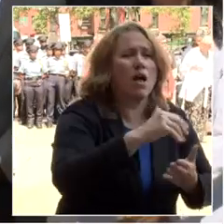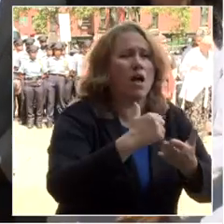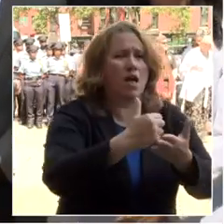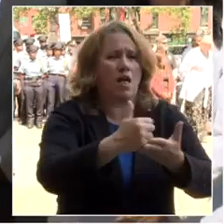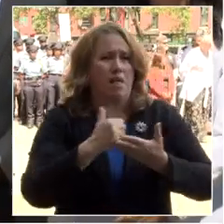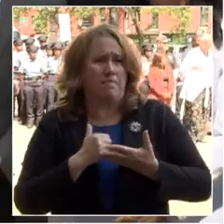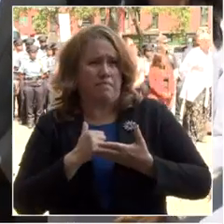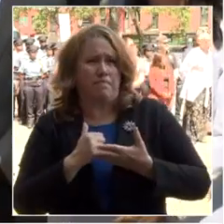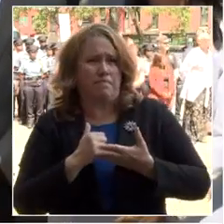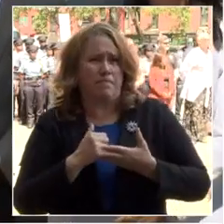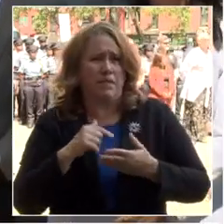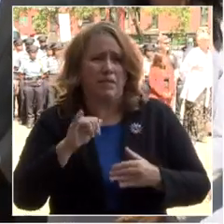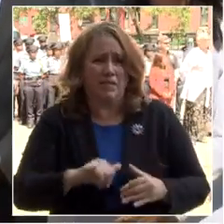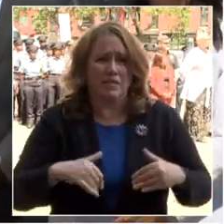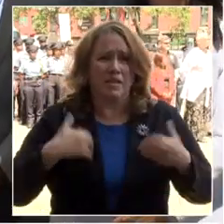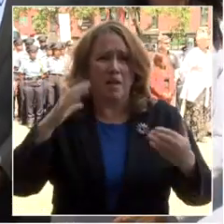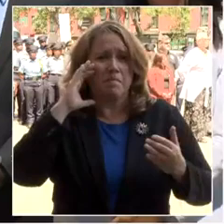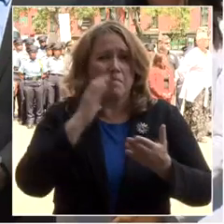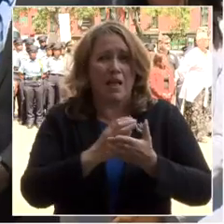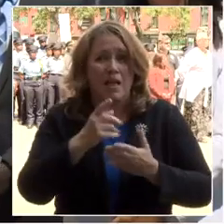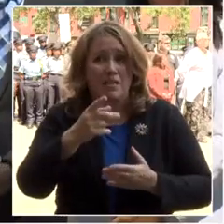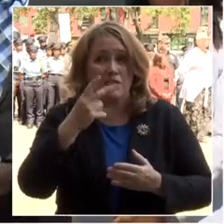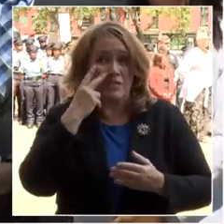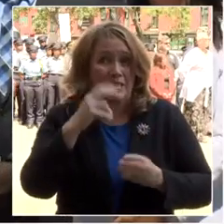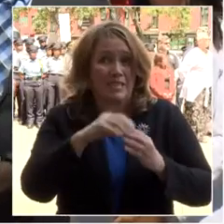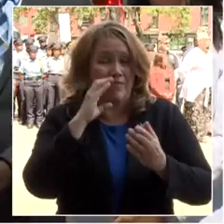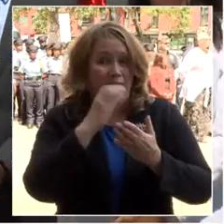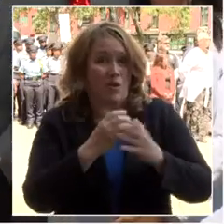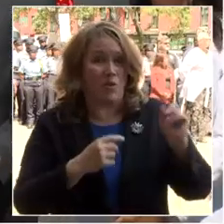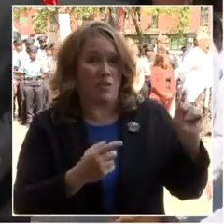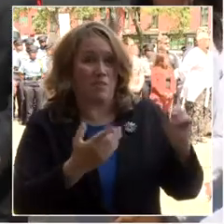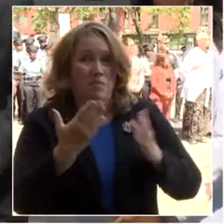photo, you may have run from U Street,